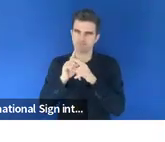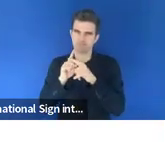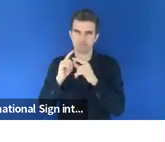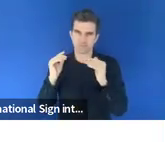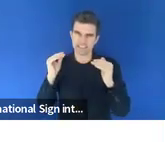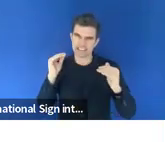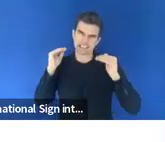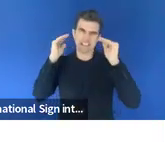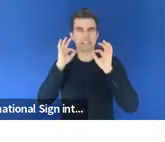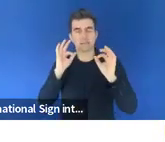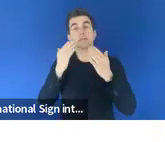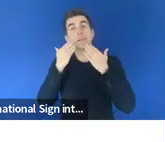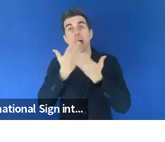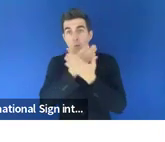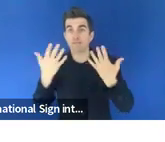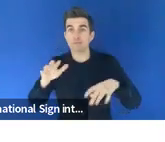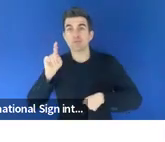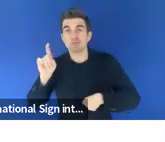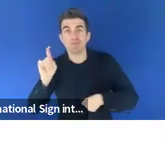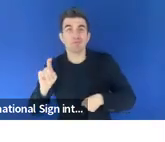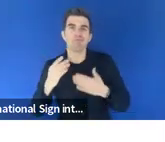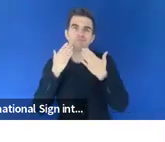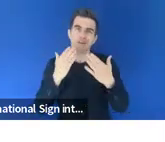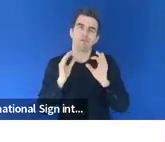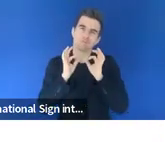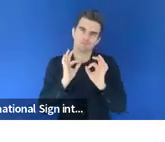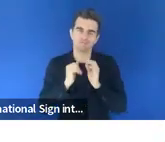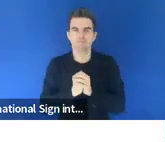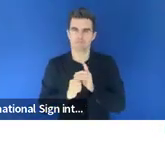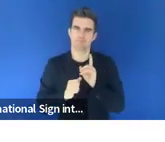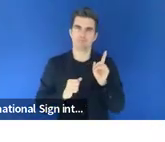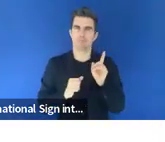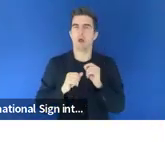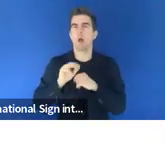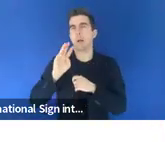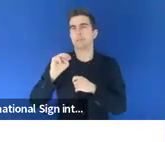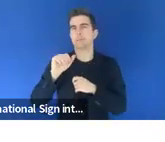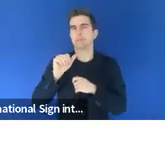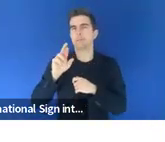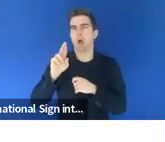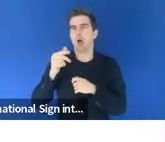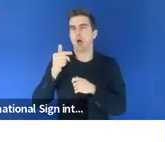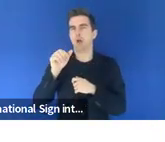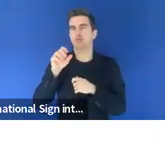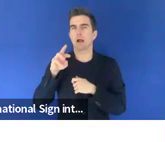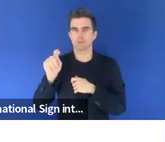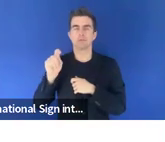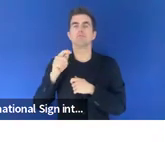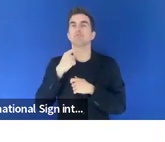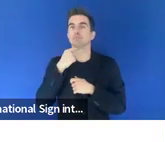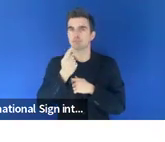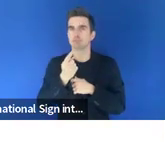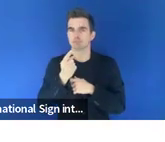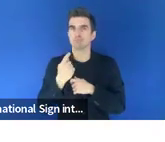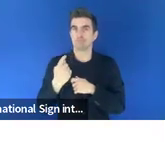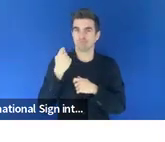this webinar, we have a couple of really fun things for you guys to take action on. Number one, top of the list, is the